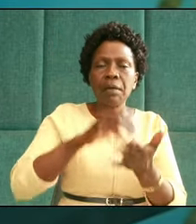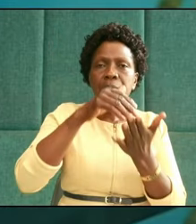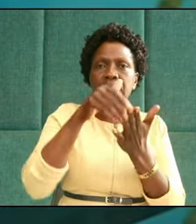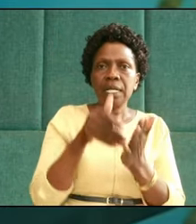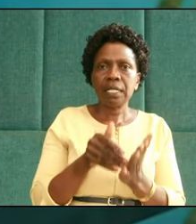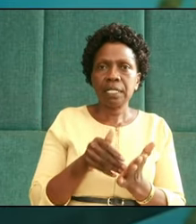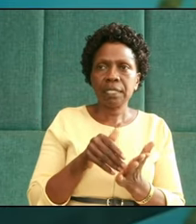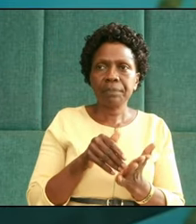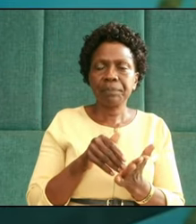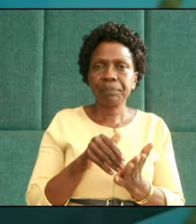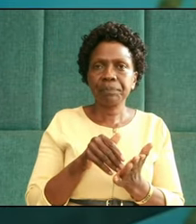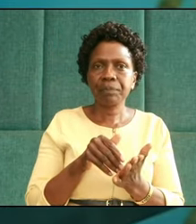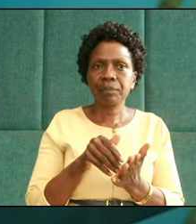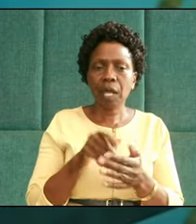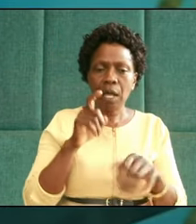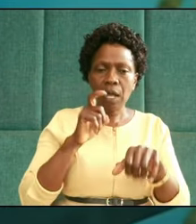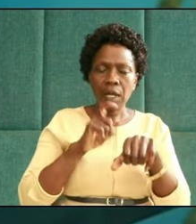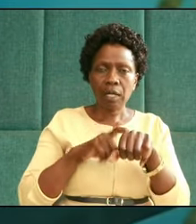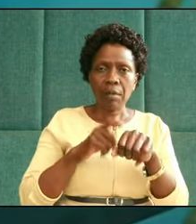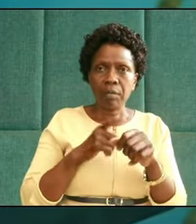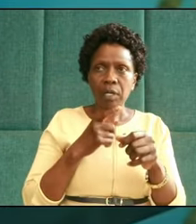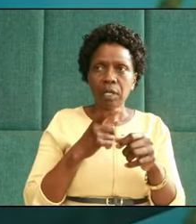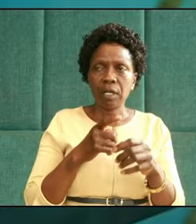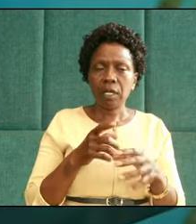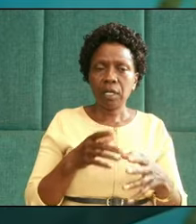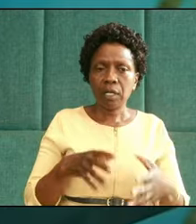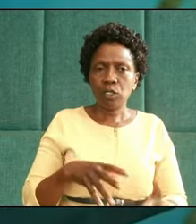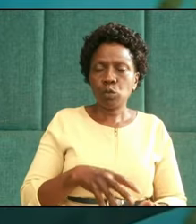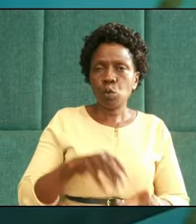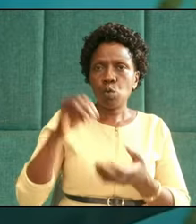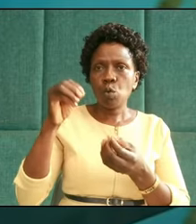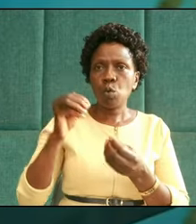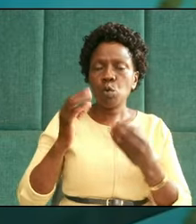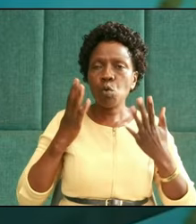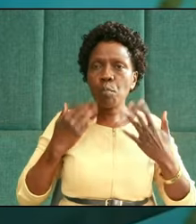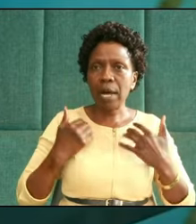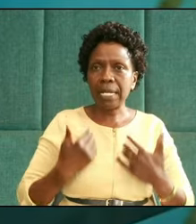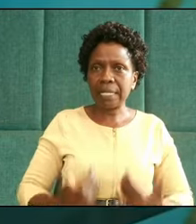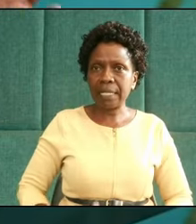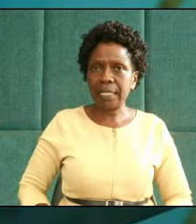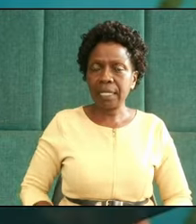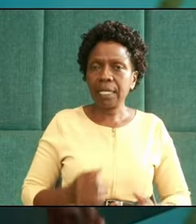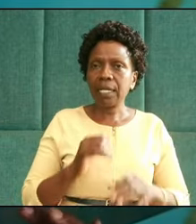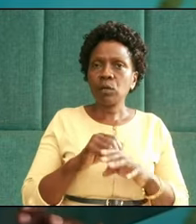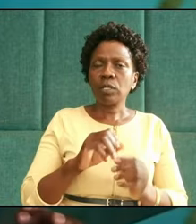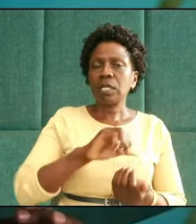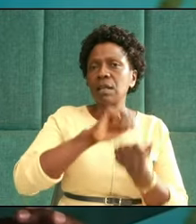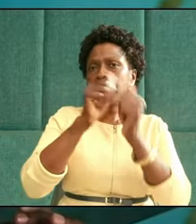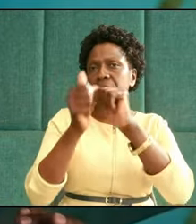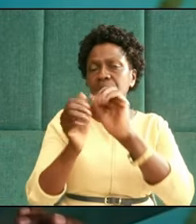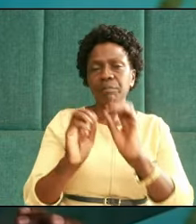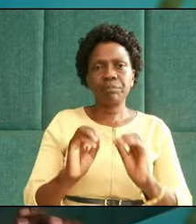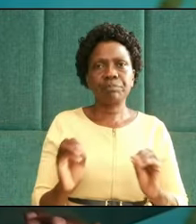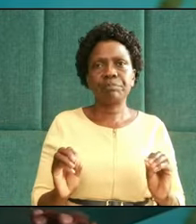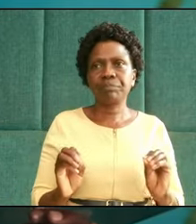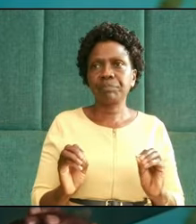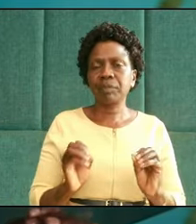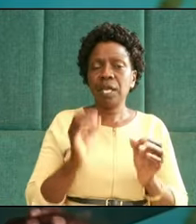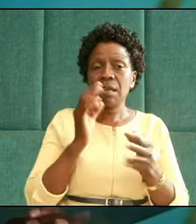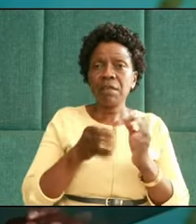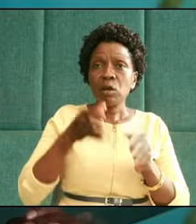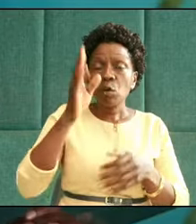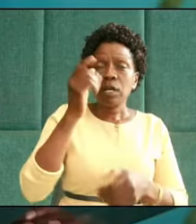means when he took humanity, it was irreversible. Even